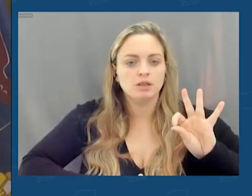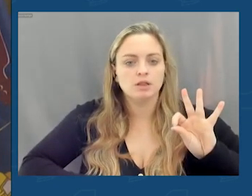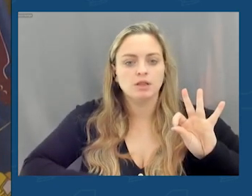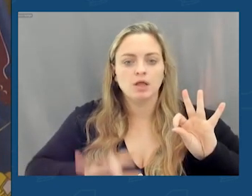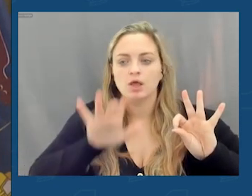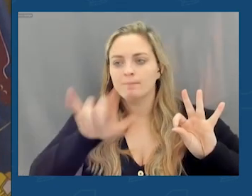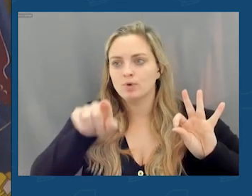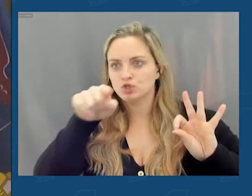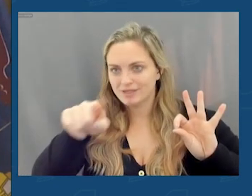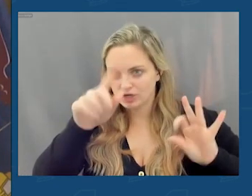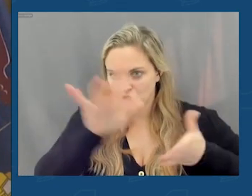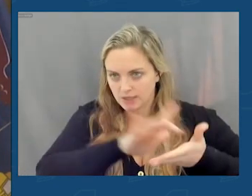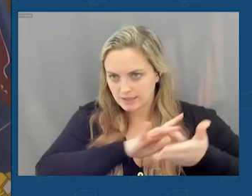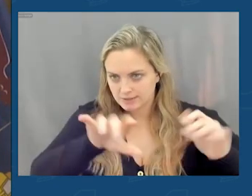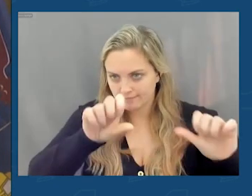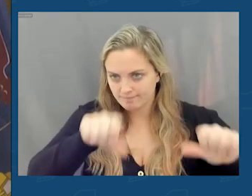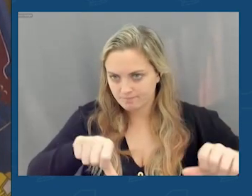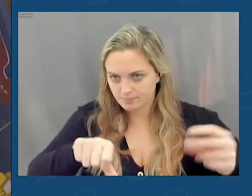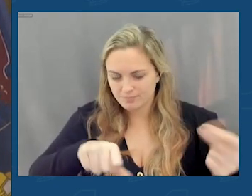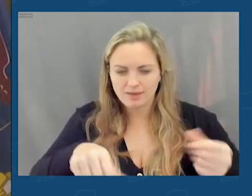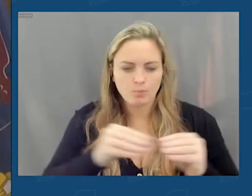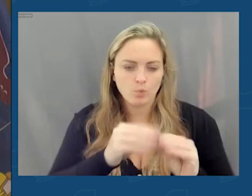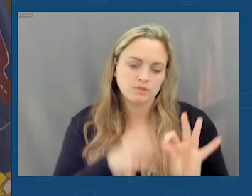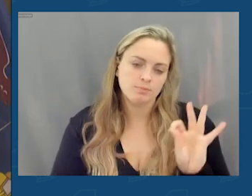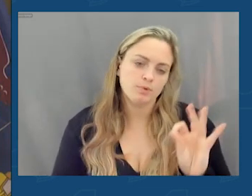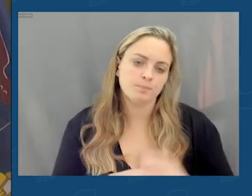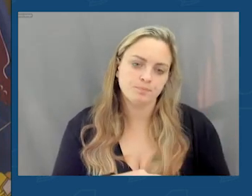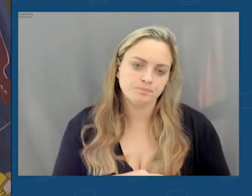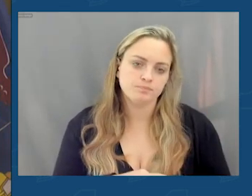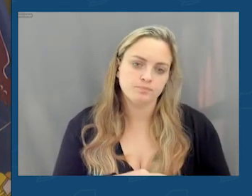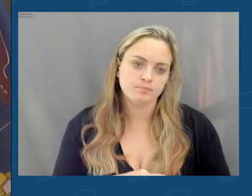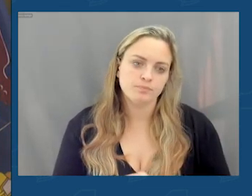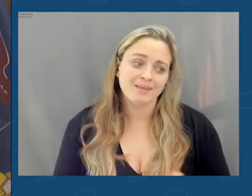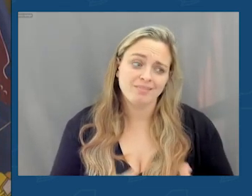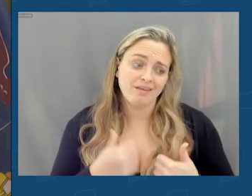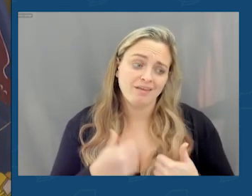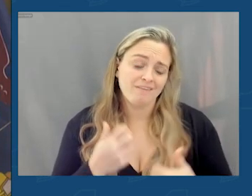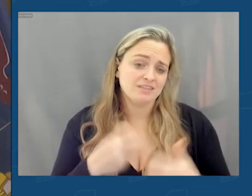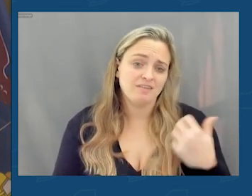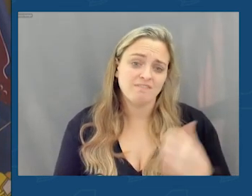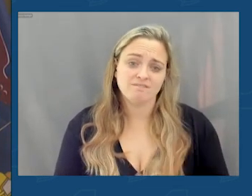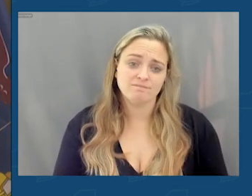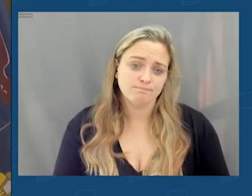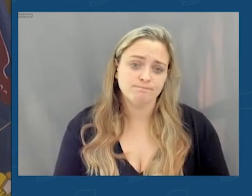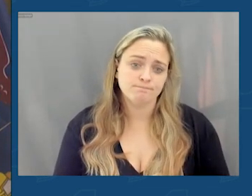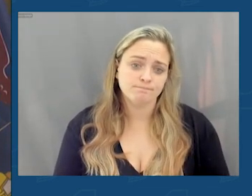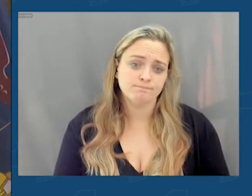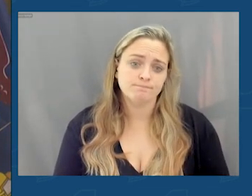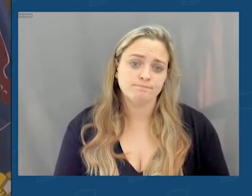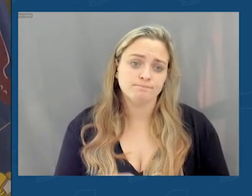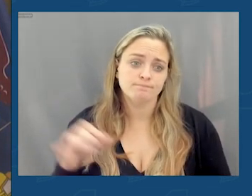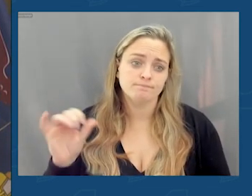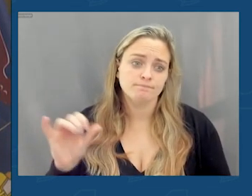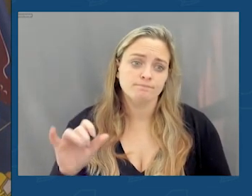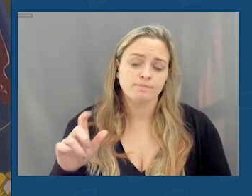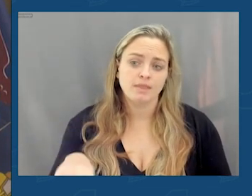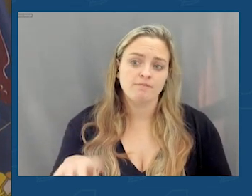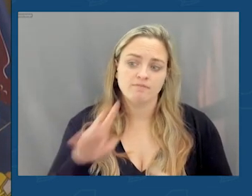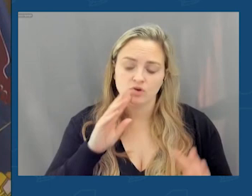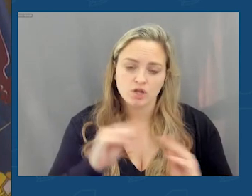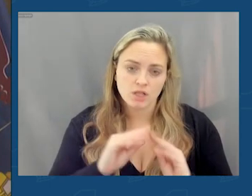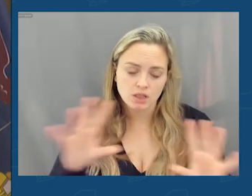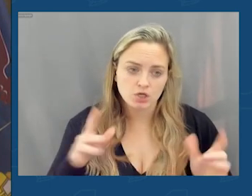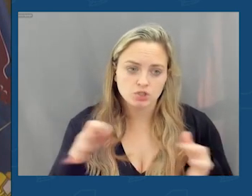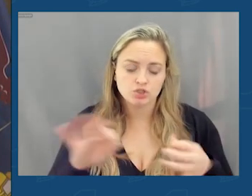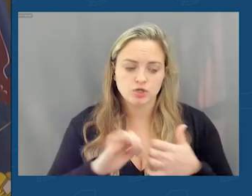cancel. Let's make it simple for people because life is hard enough. And also, they have to have very clear instructions on how to